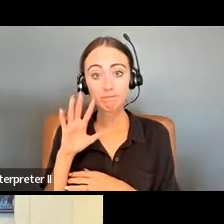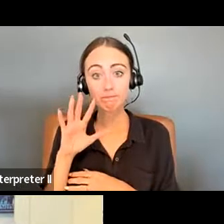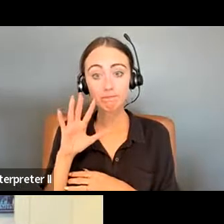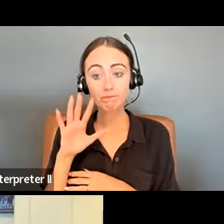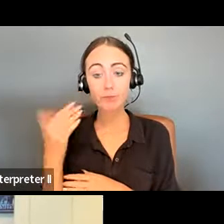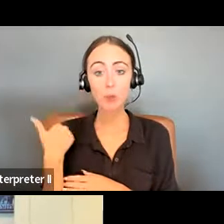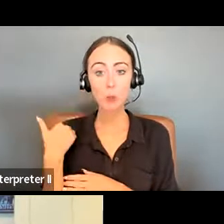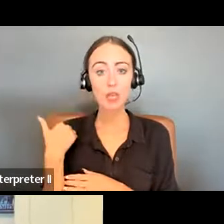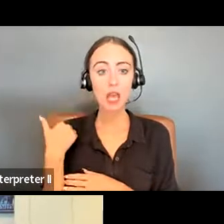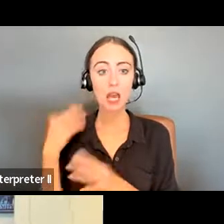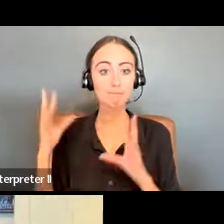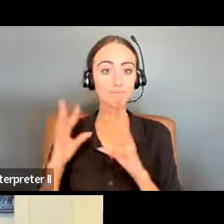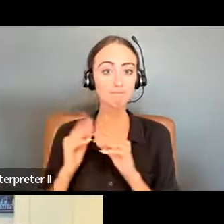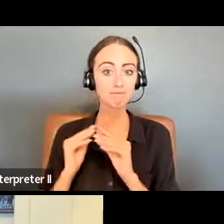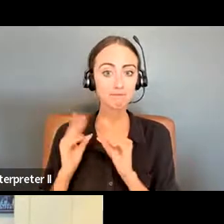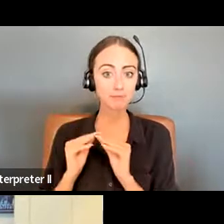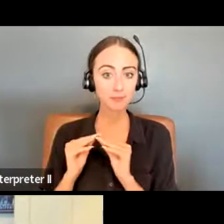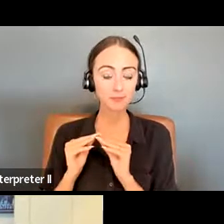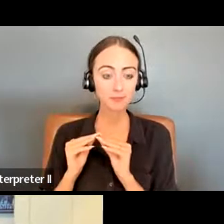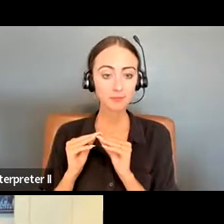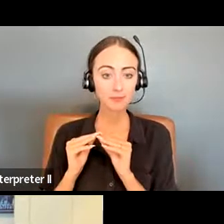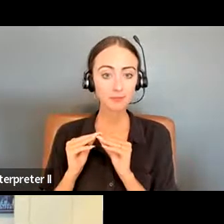we had a hearing.